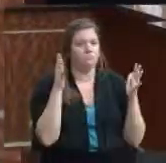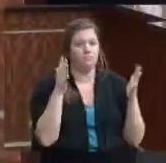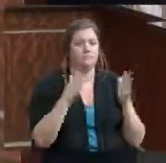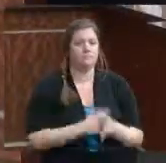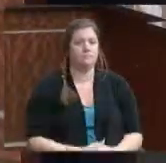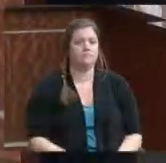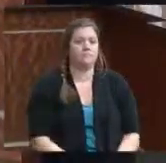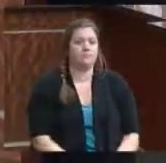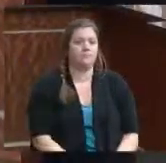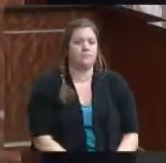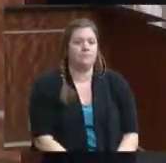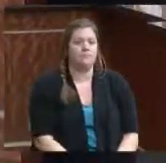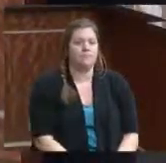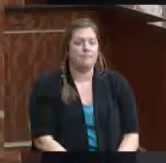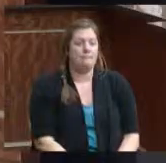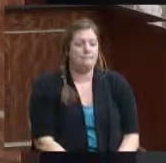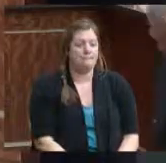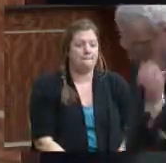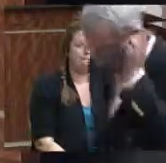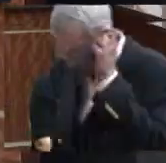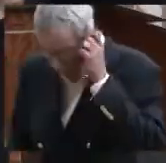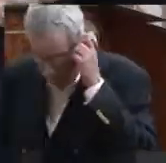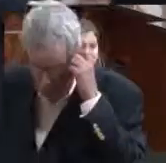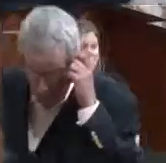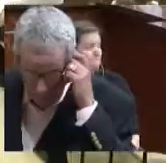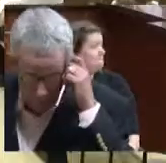Thank you all. Thank you.